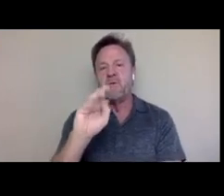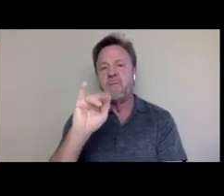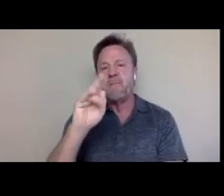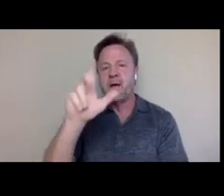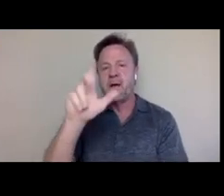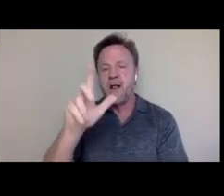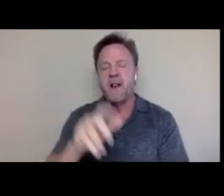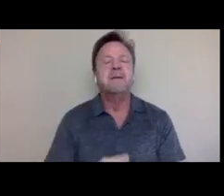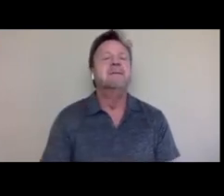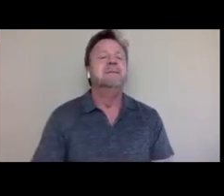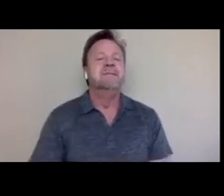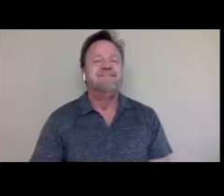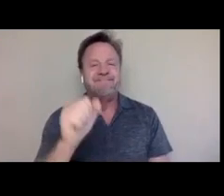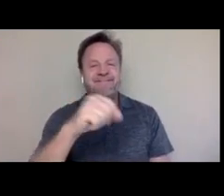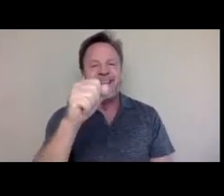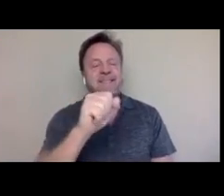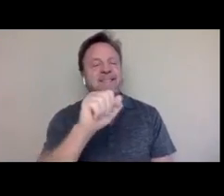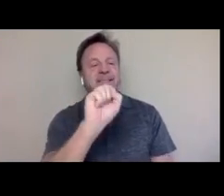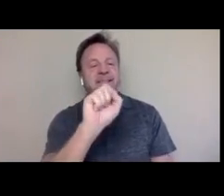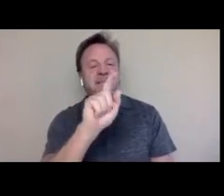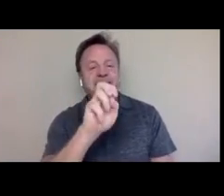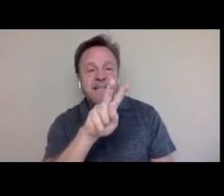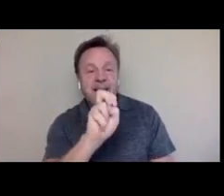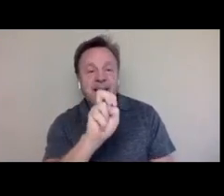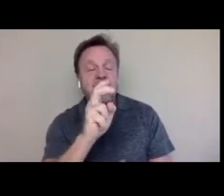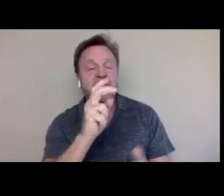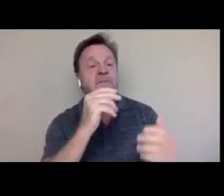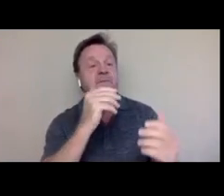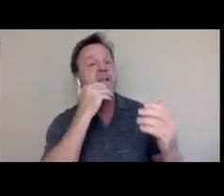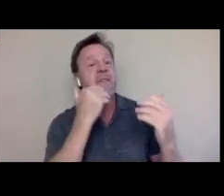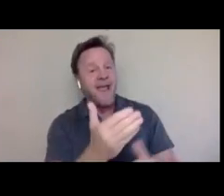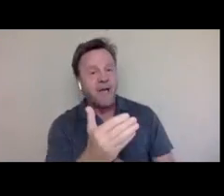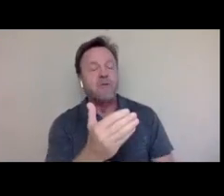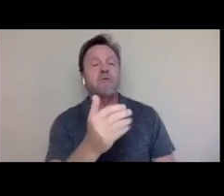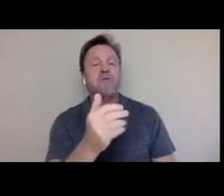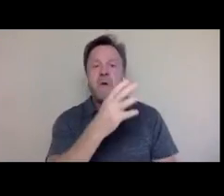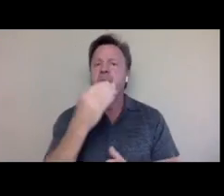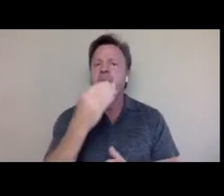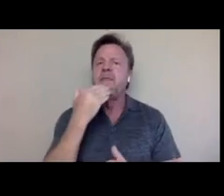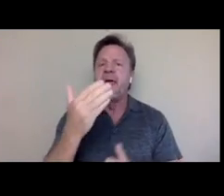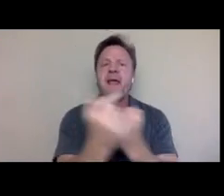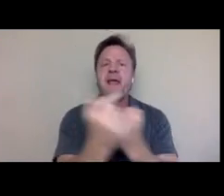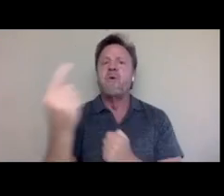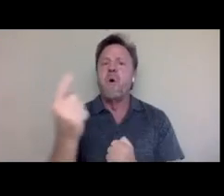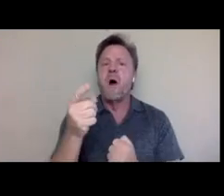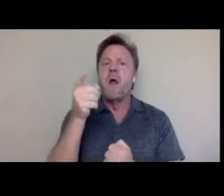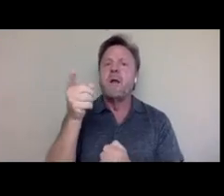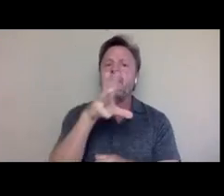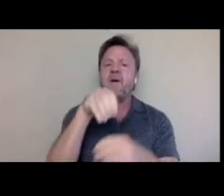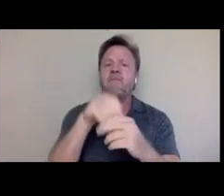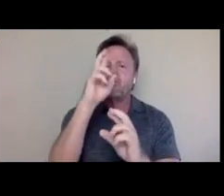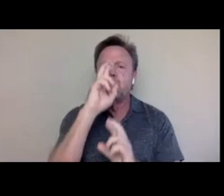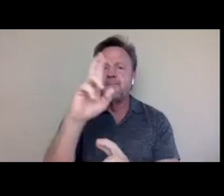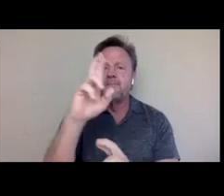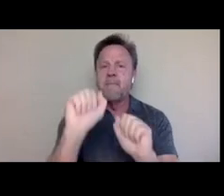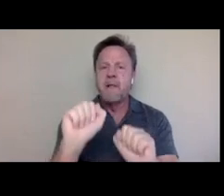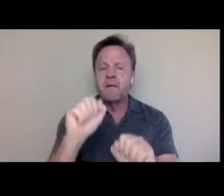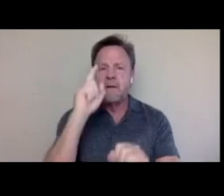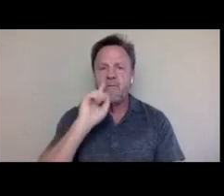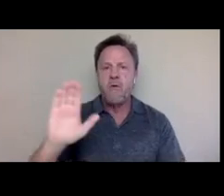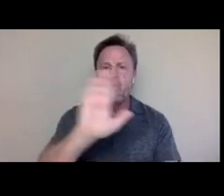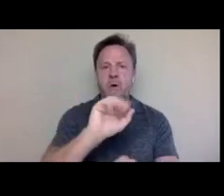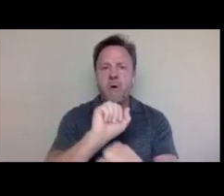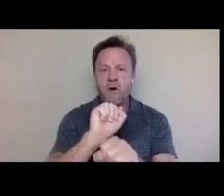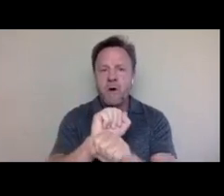Yes, Steve. Thank you, and thank everyone at RespectAbility for your work